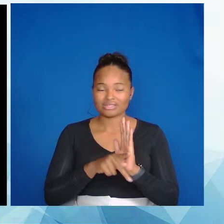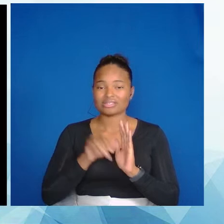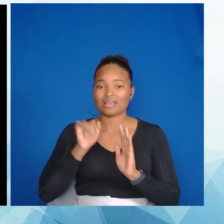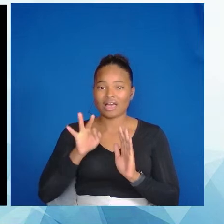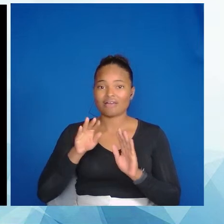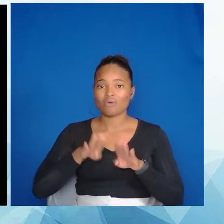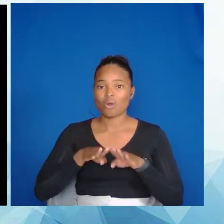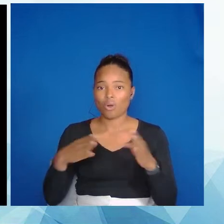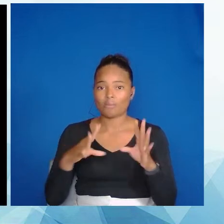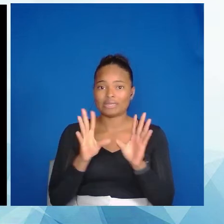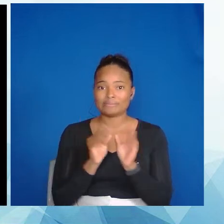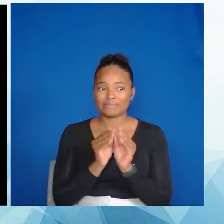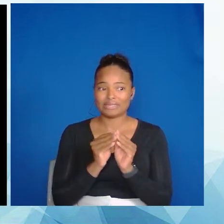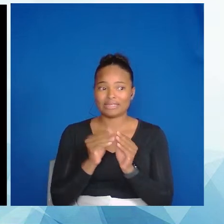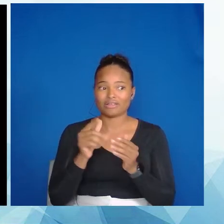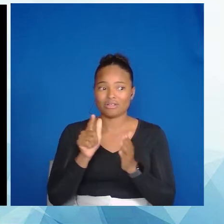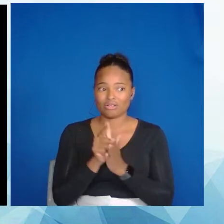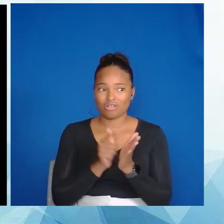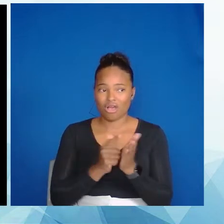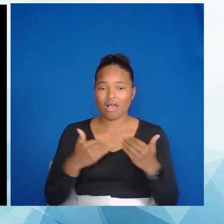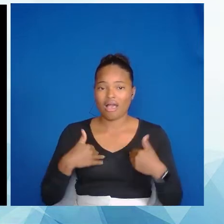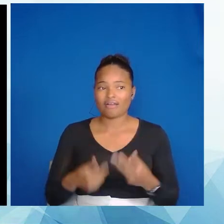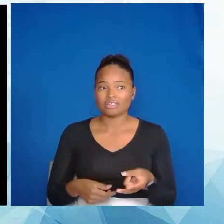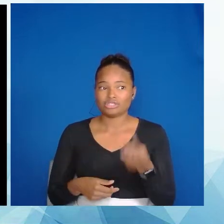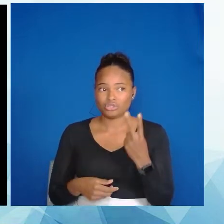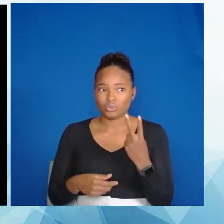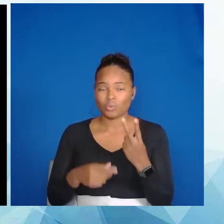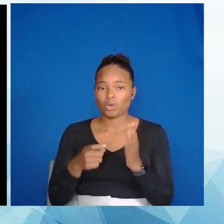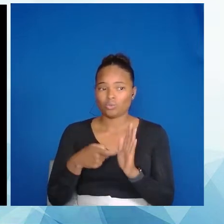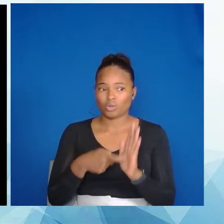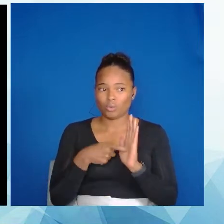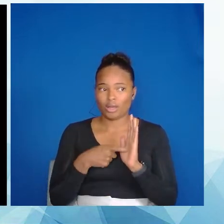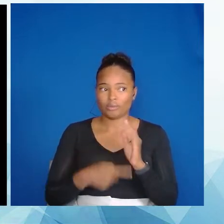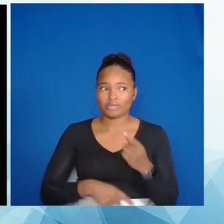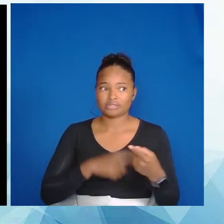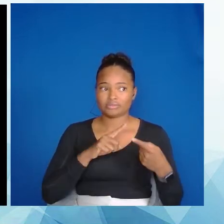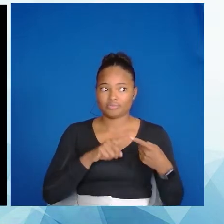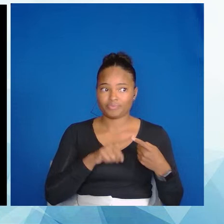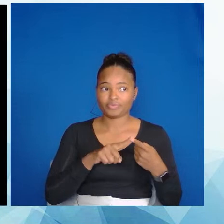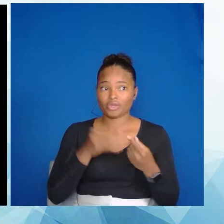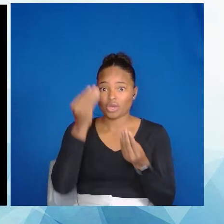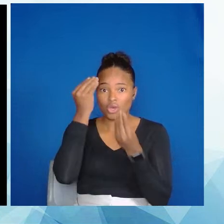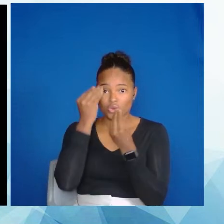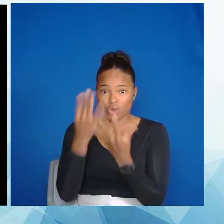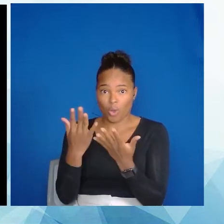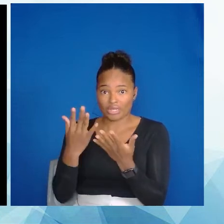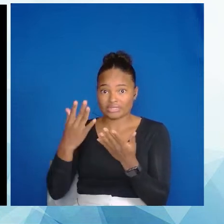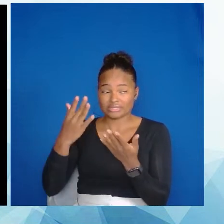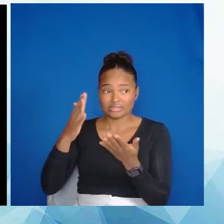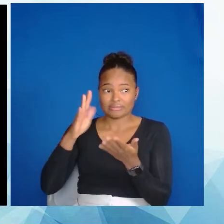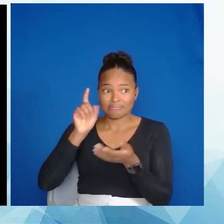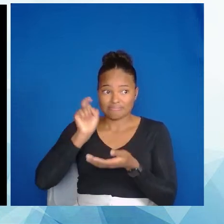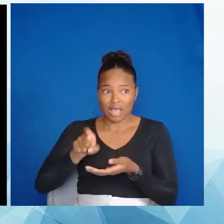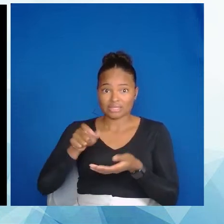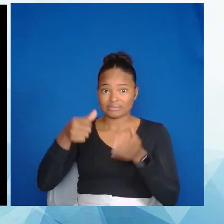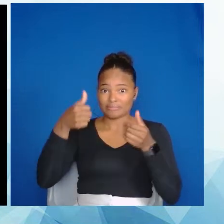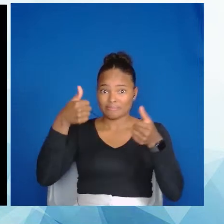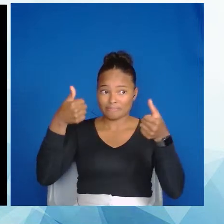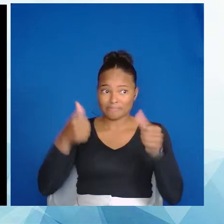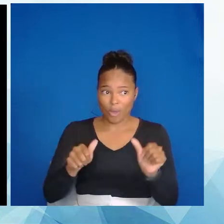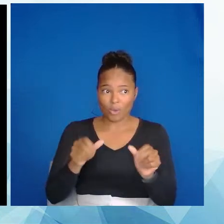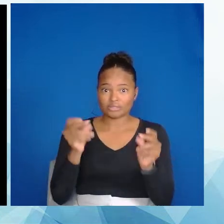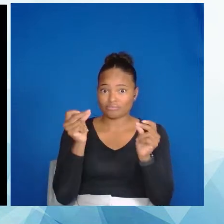has two interrelated requirements. One is notices must be posted promptly and with the